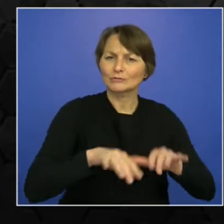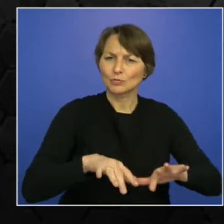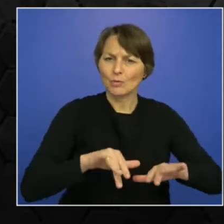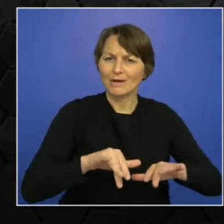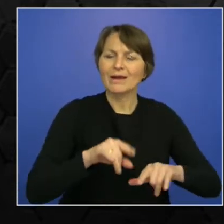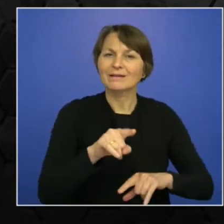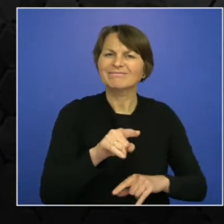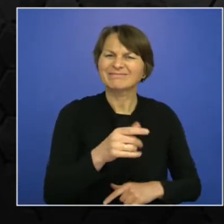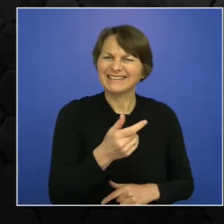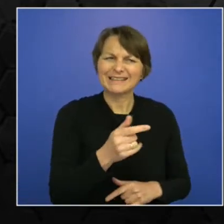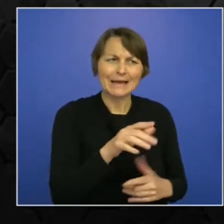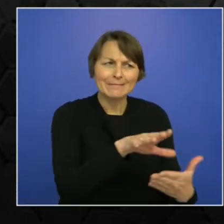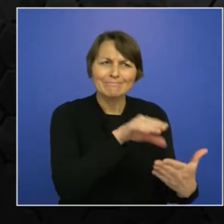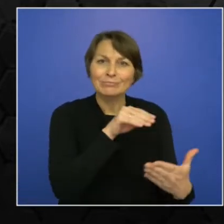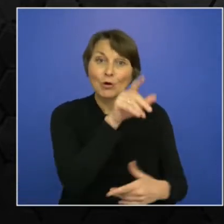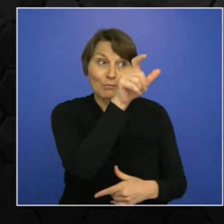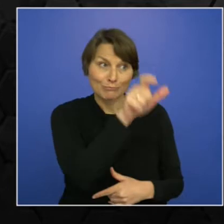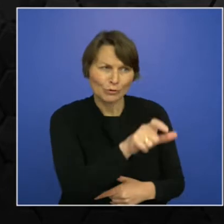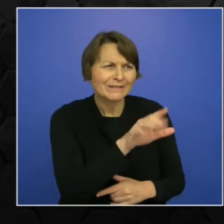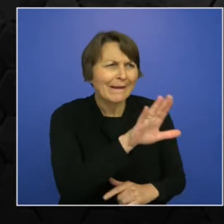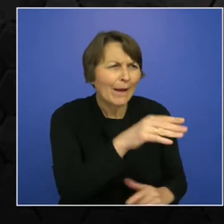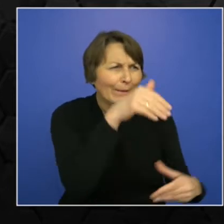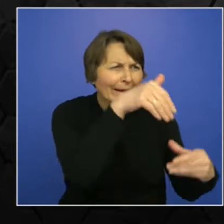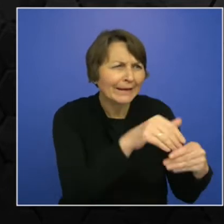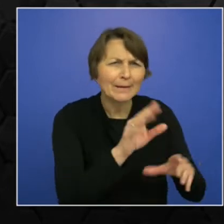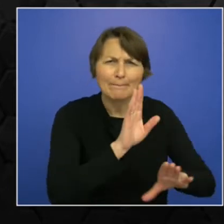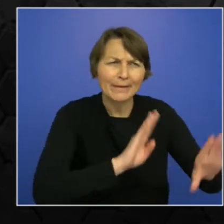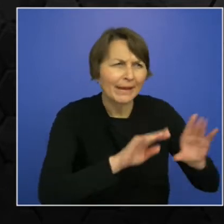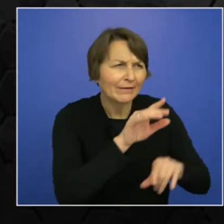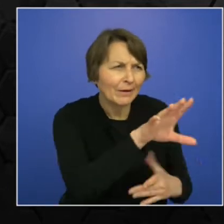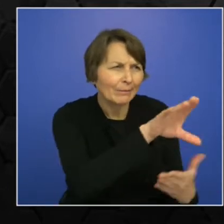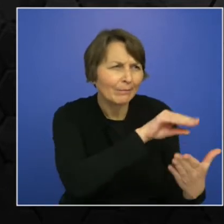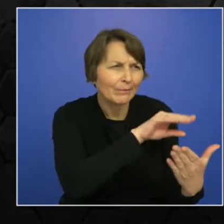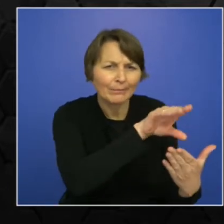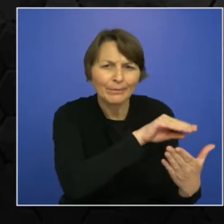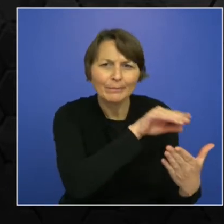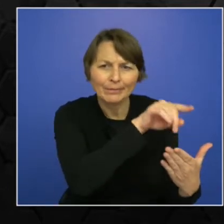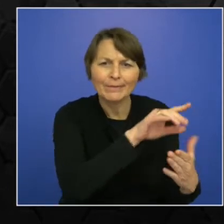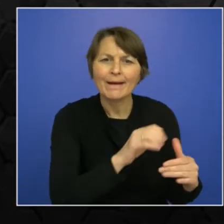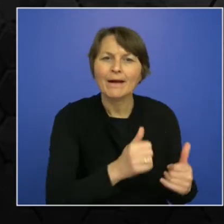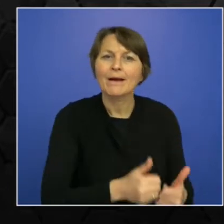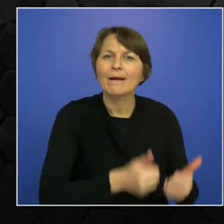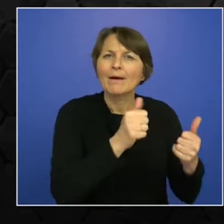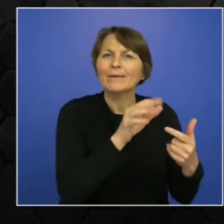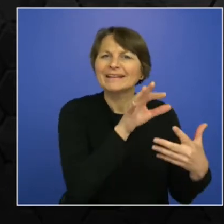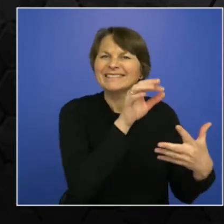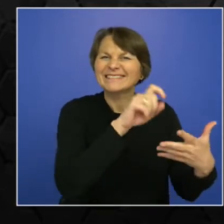and capabilities with some key elements. The first key element is machine learning.